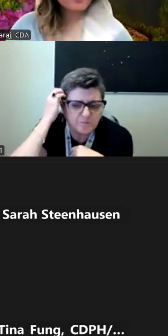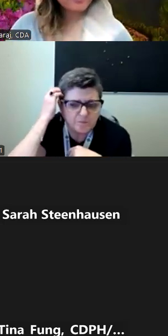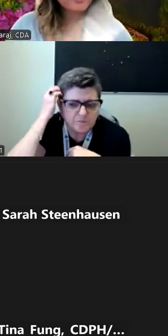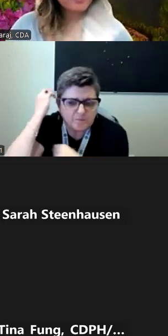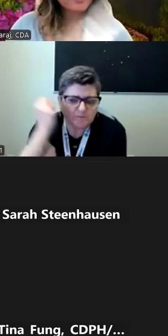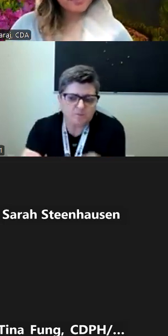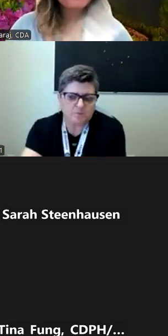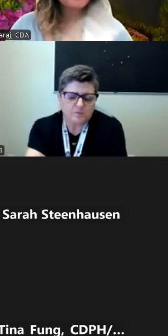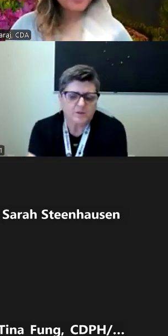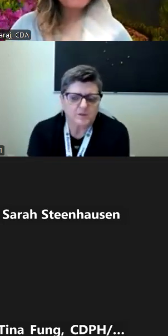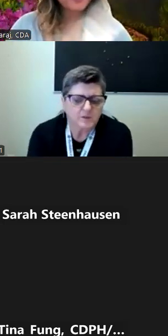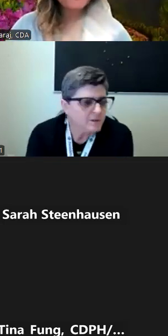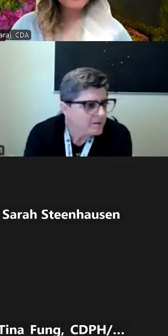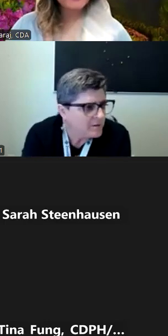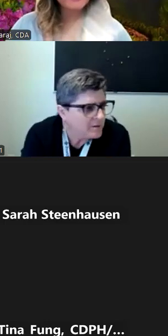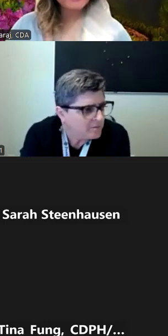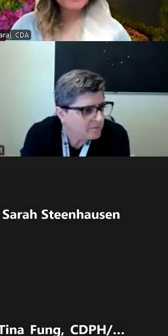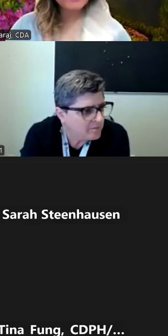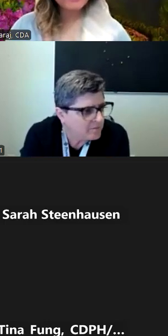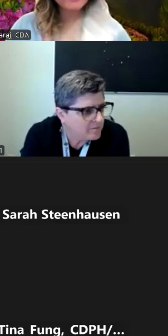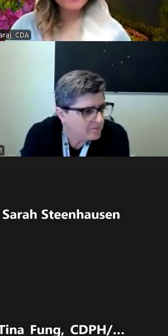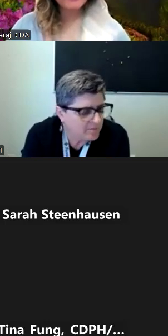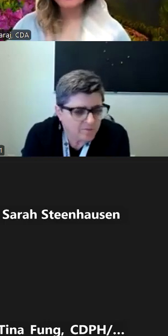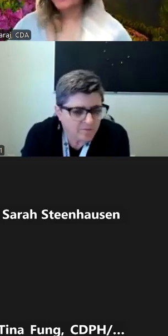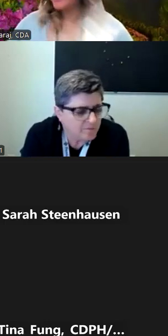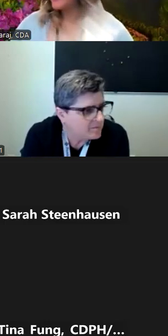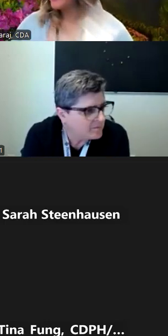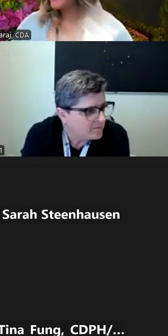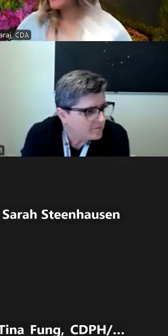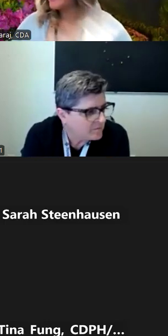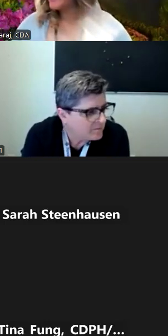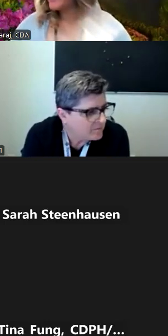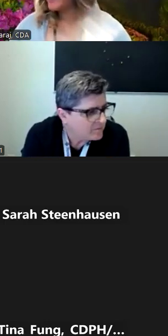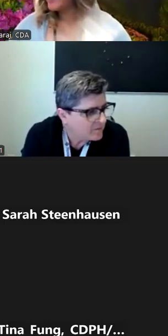Friend Janice writing notes, so she got that.